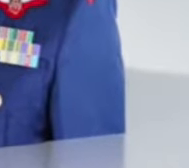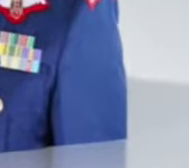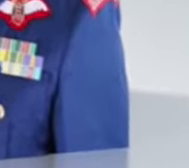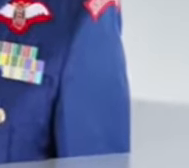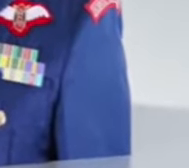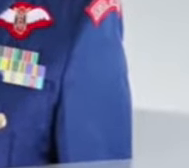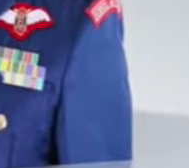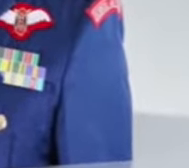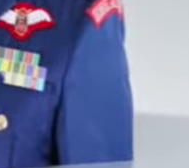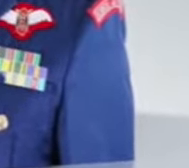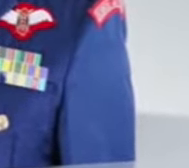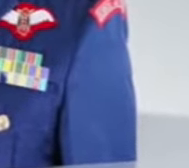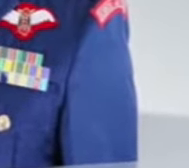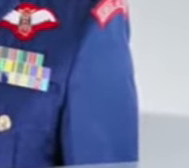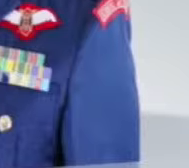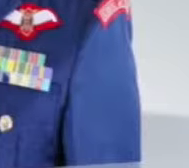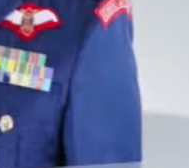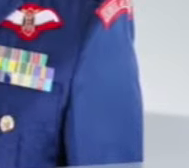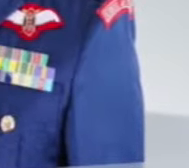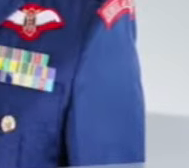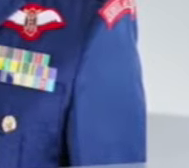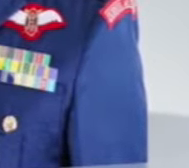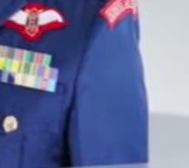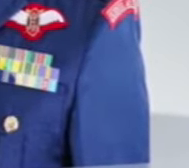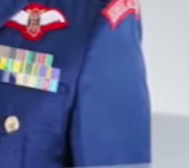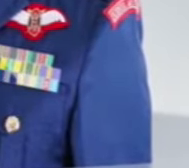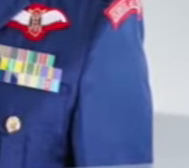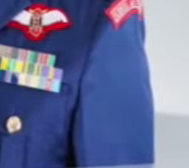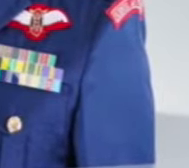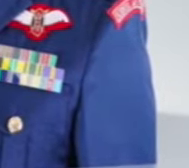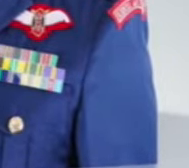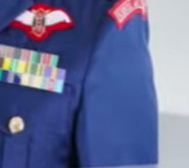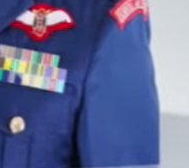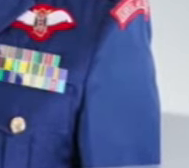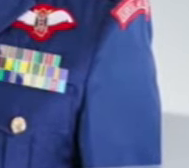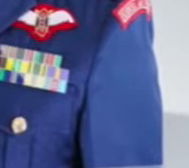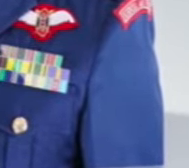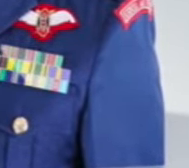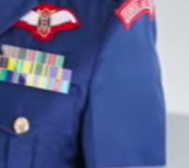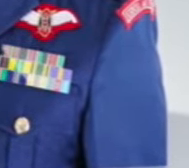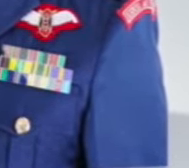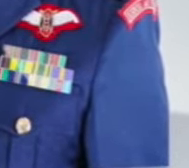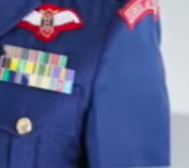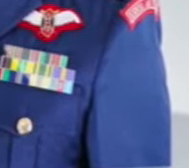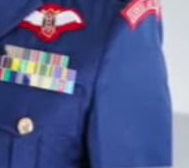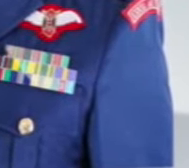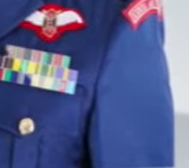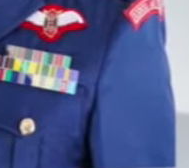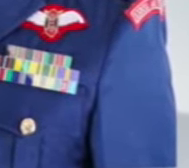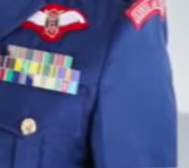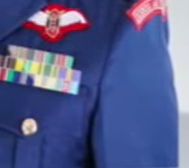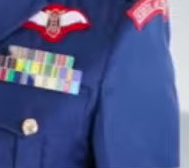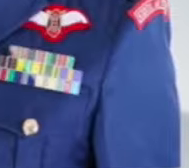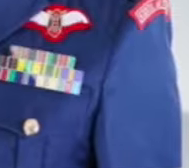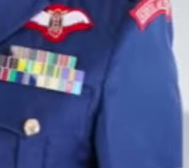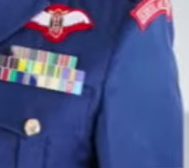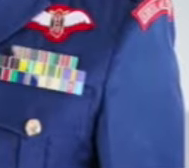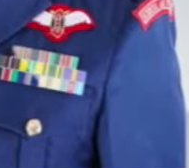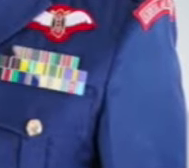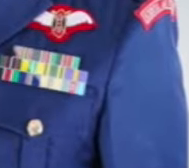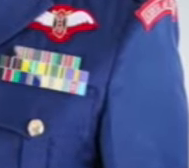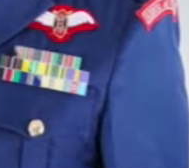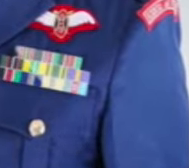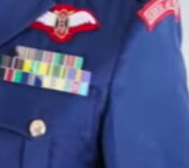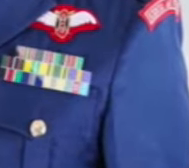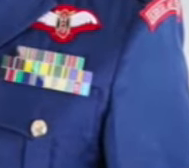the Kenya Defense Forces, General Ogolla held several positions. He was chief officer of the Laikipia Air Base in